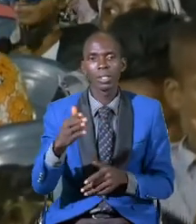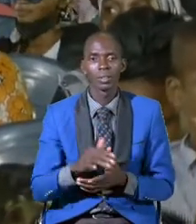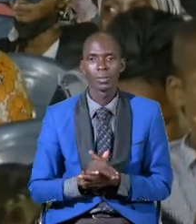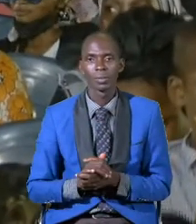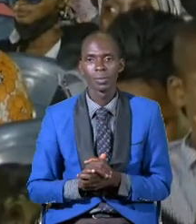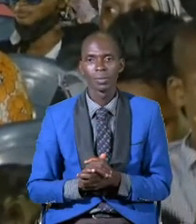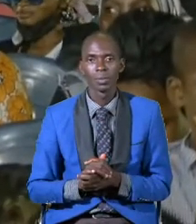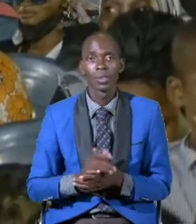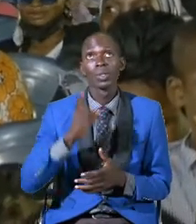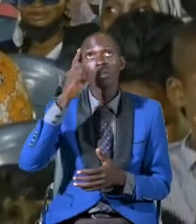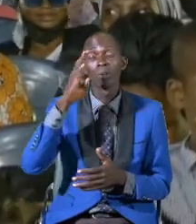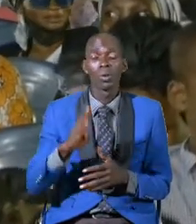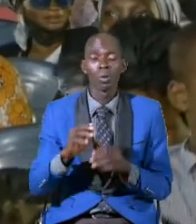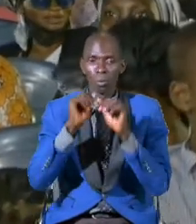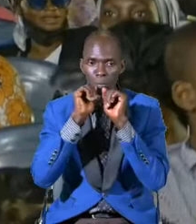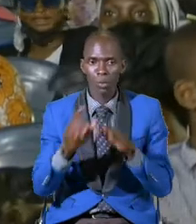God bless you there.